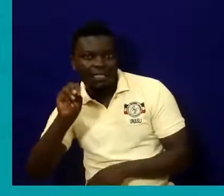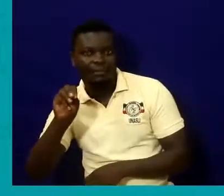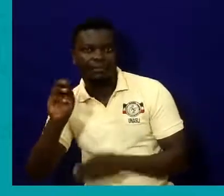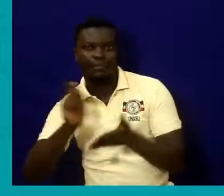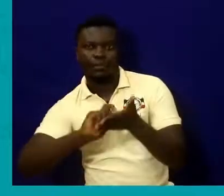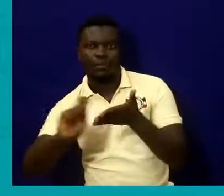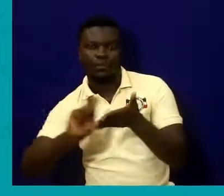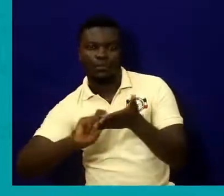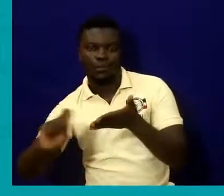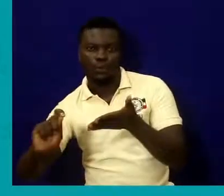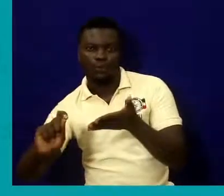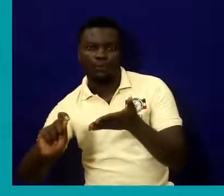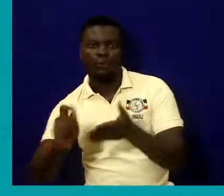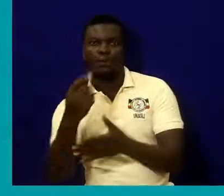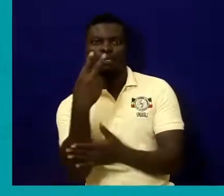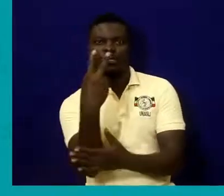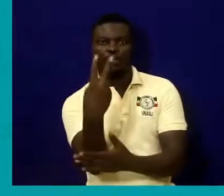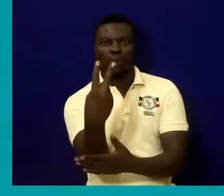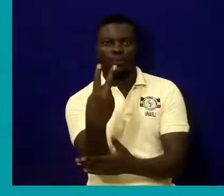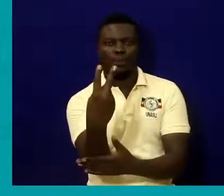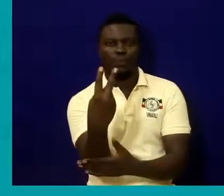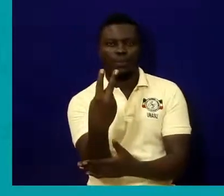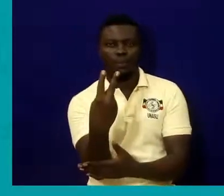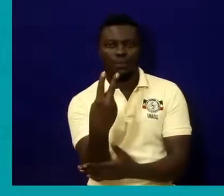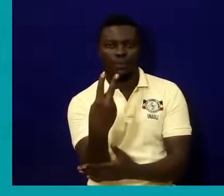we write 2